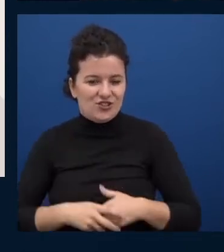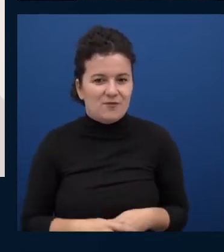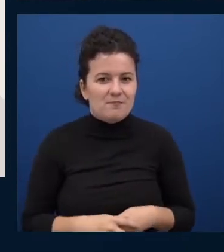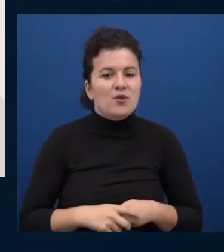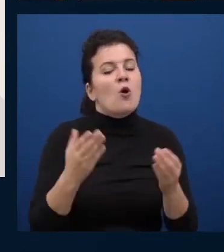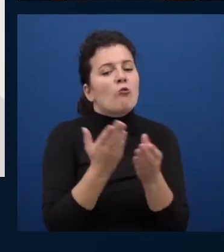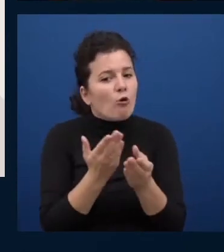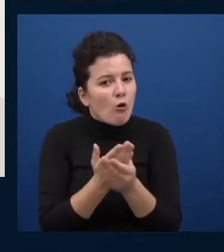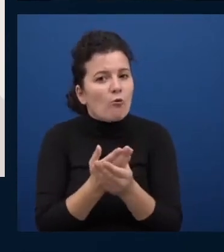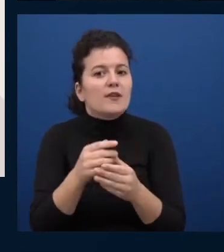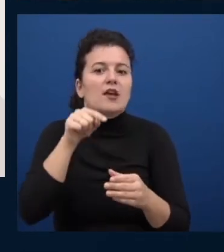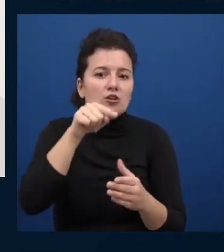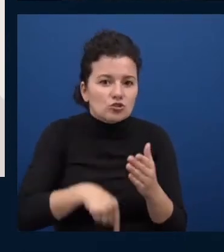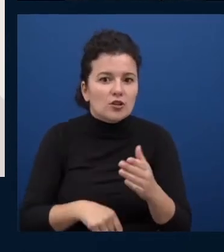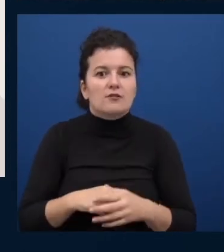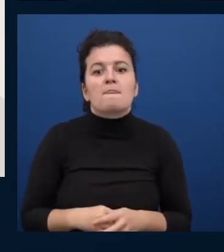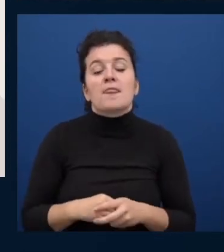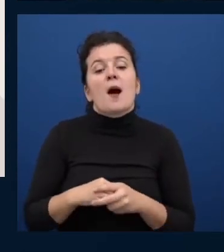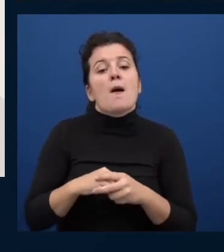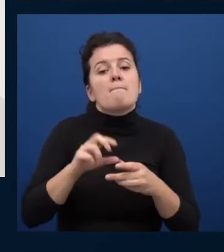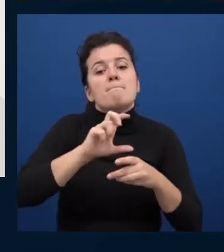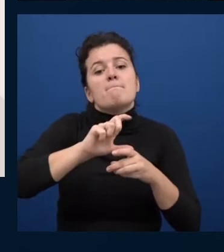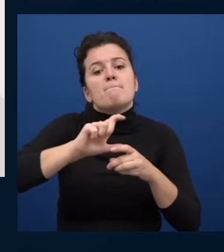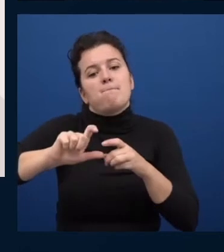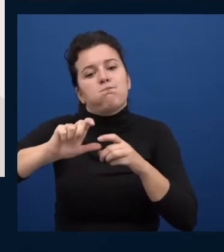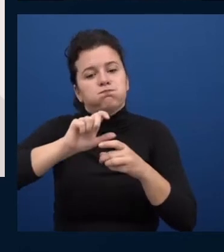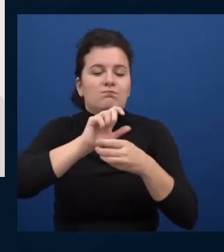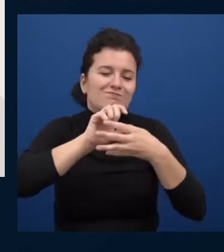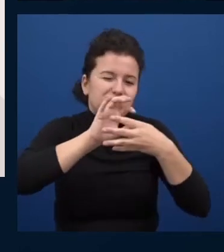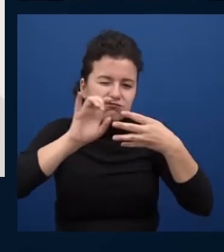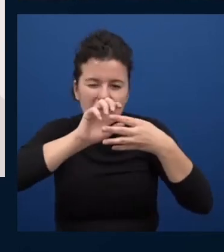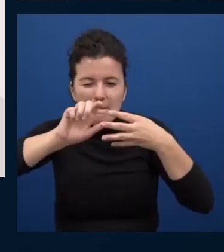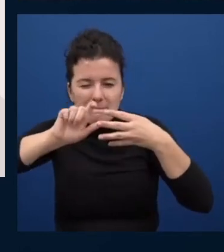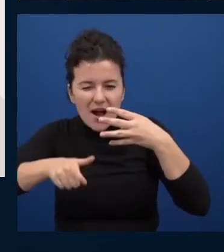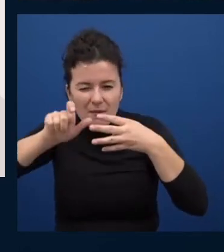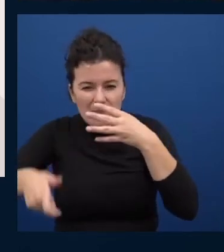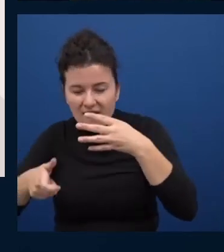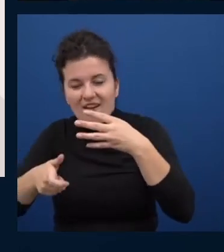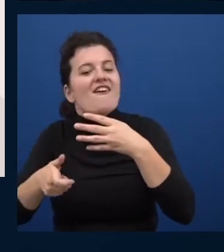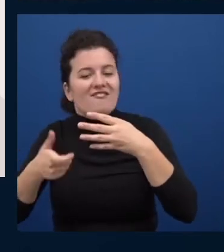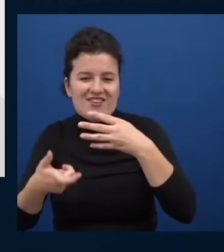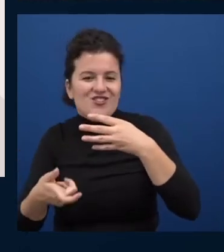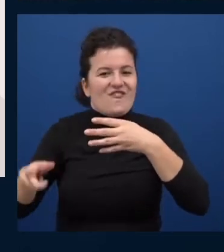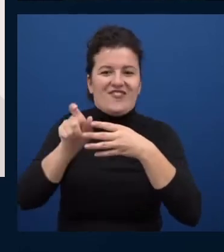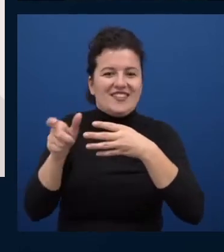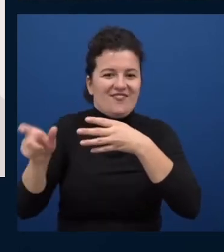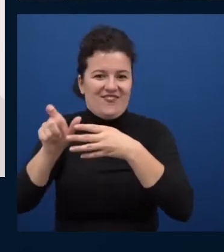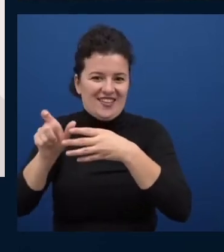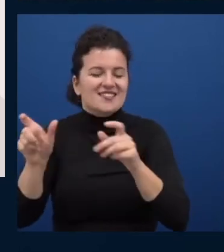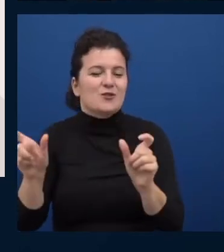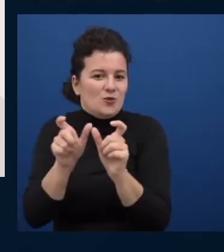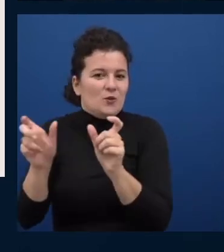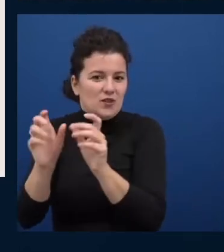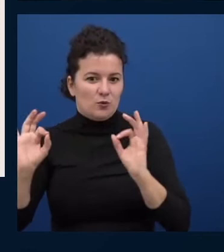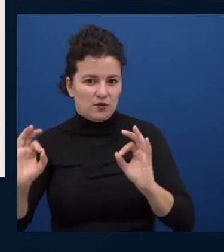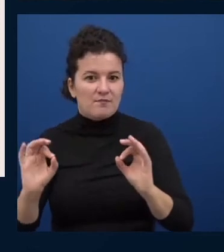some buffers for bug fixes. But of course, it is almost impossible for us to estimate how long time we will need to fix bugs.